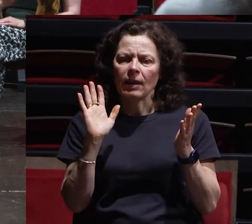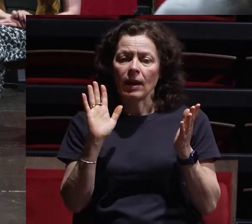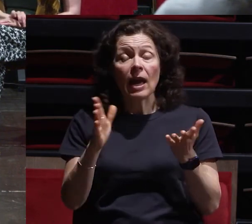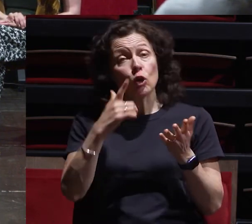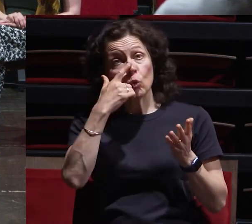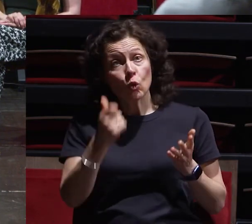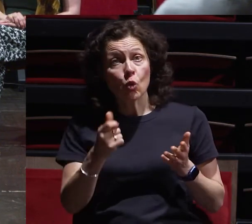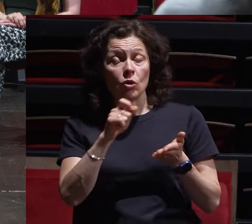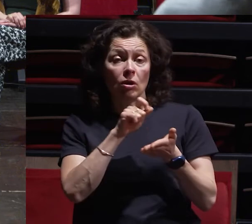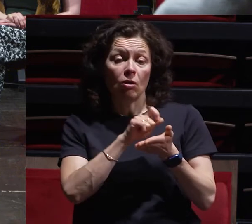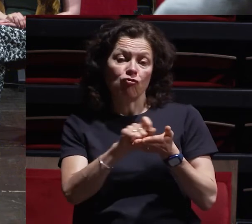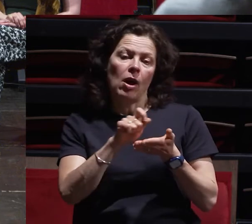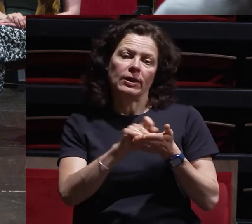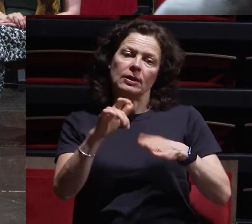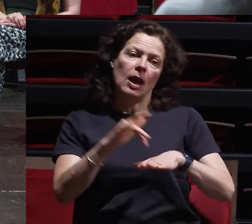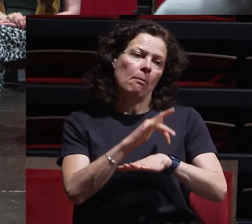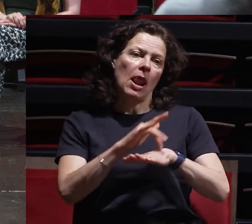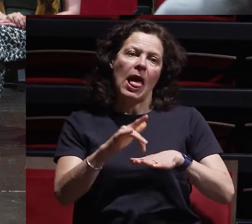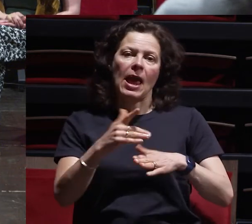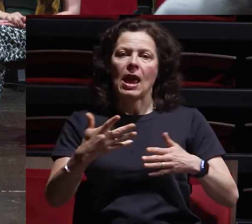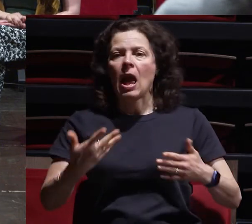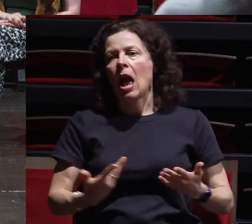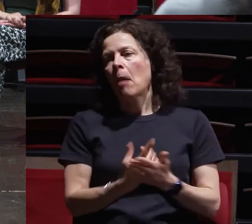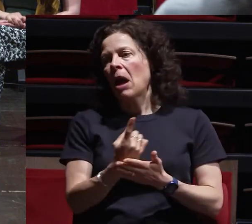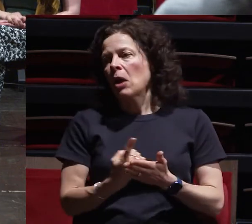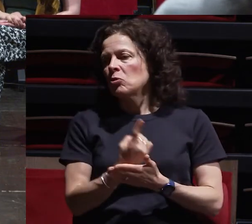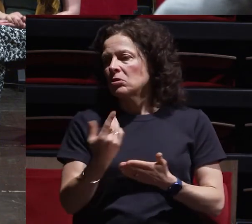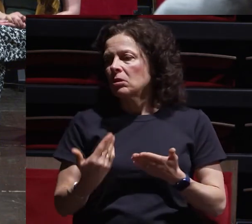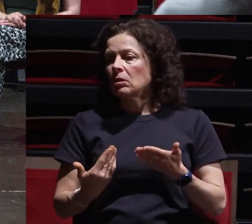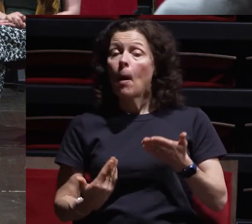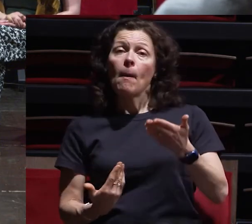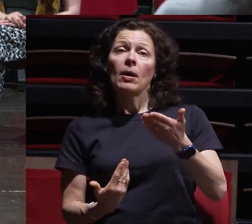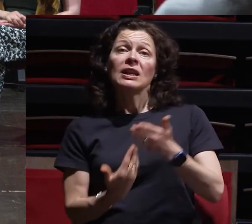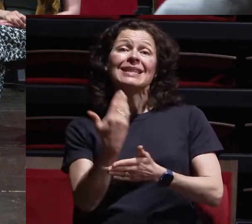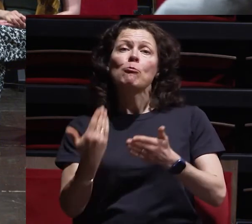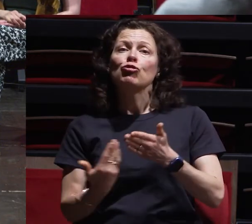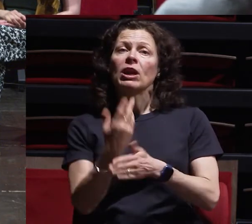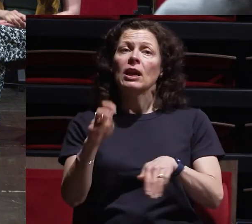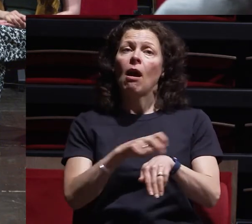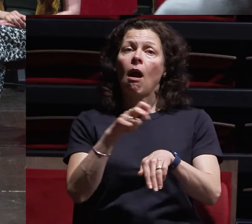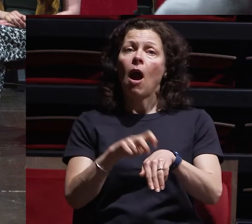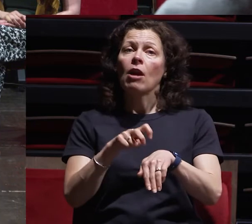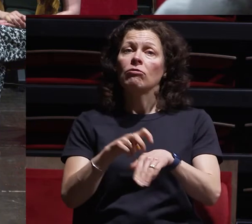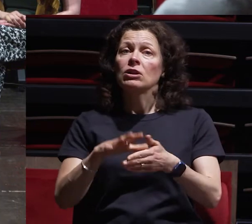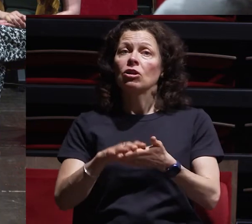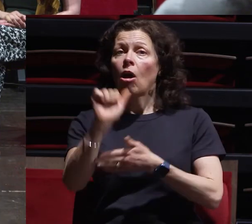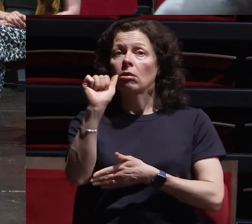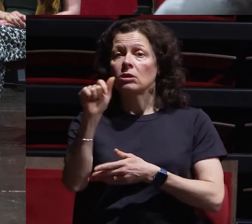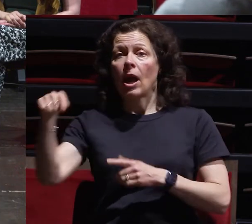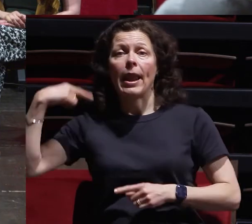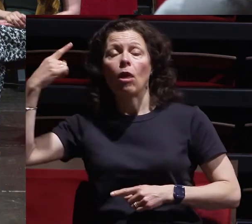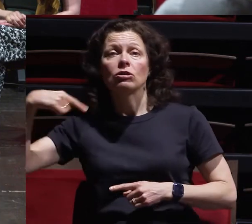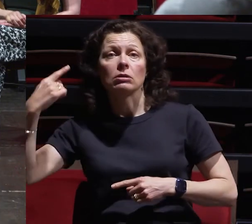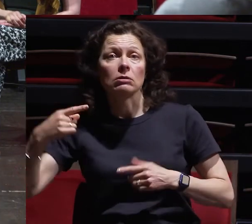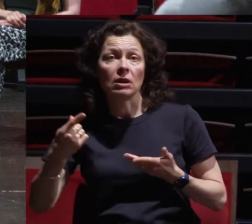theatre is that you could write a play about contemporary Irish culture